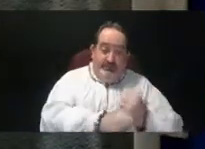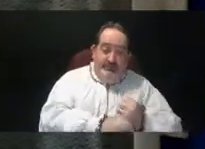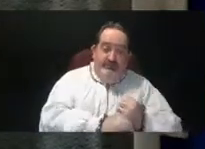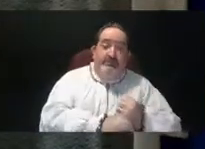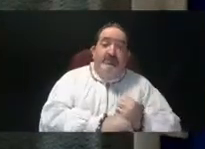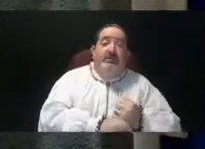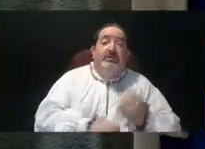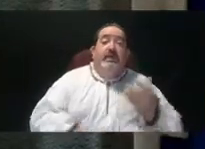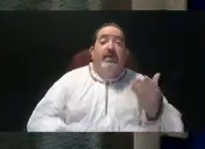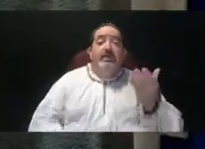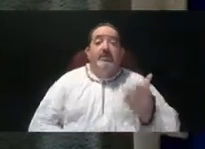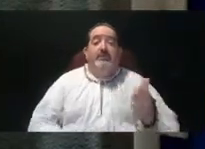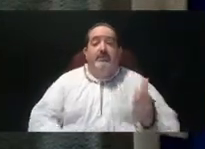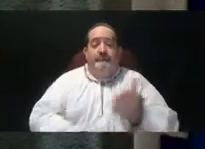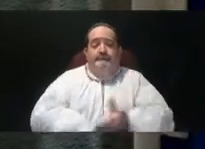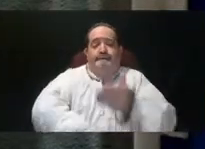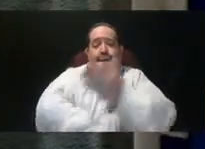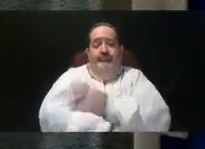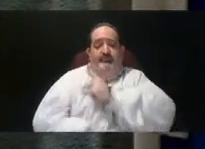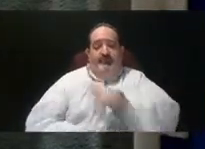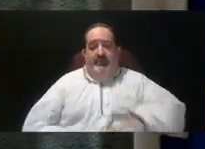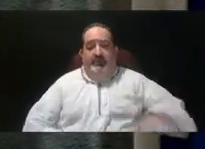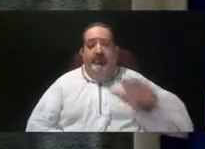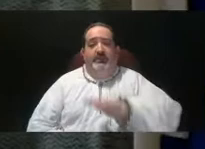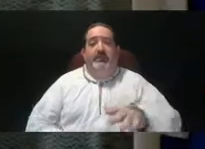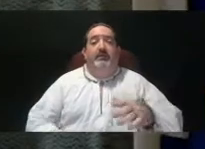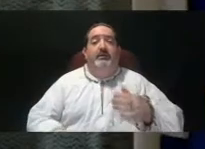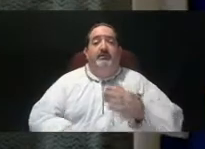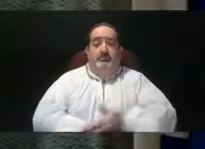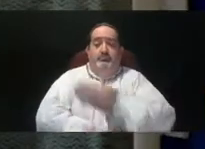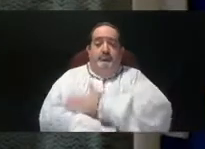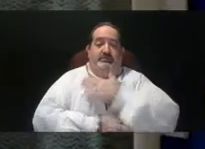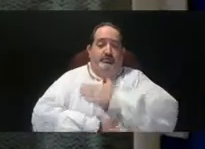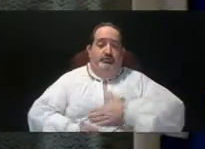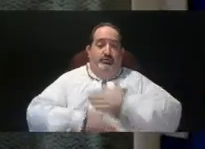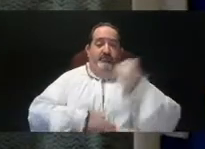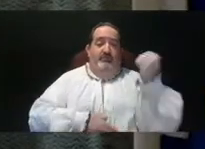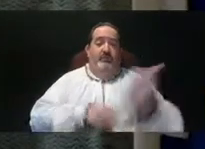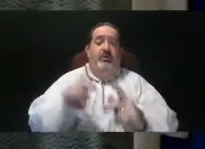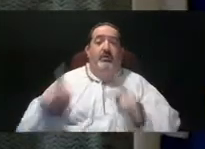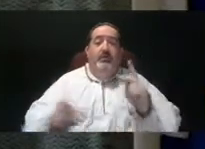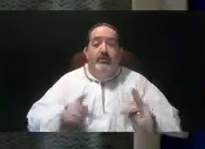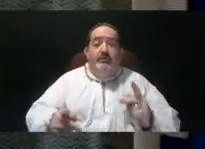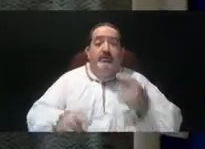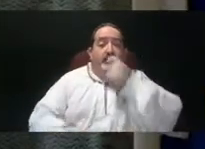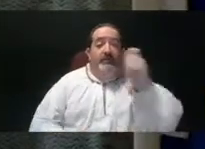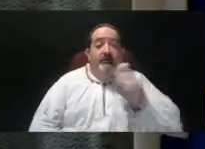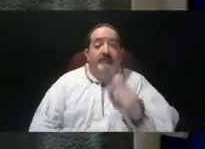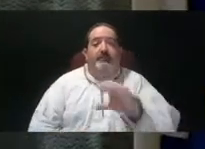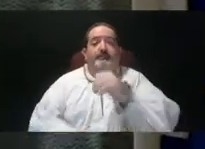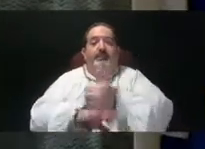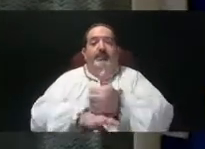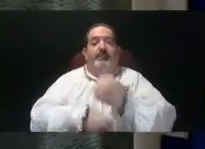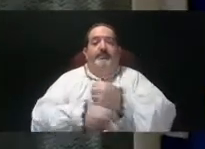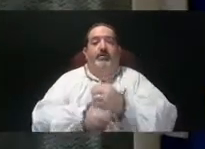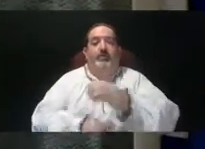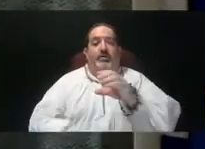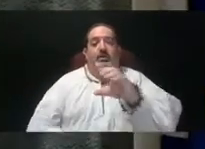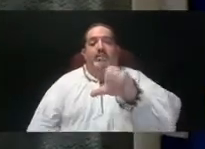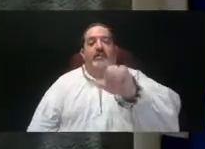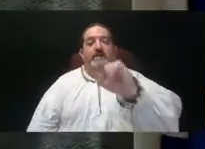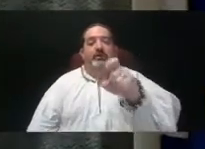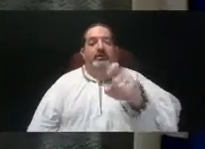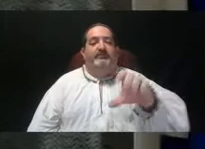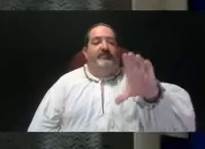has thereby enriched the kingdom and enhanced the enjoyment of all. Therefore was created the Order of the Lux